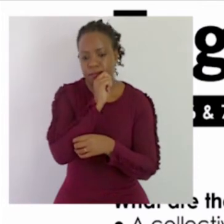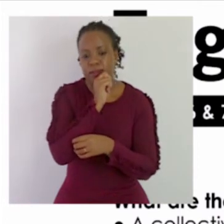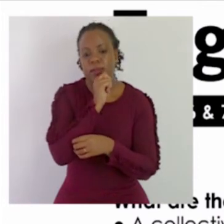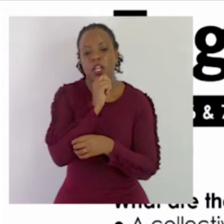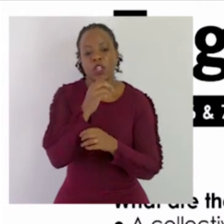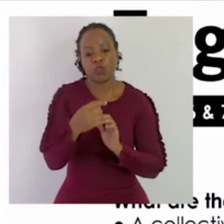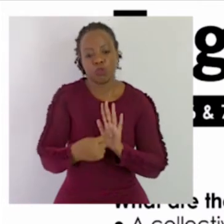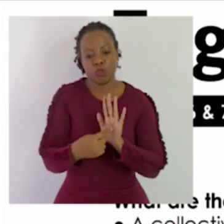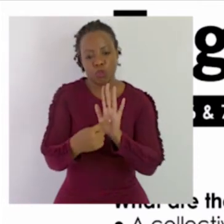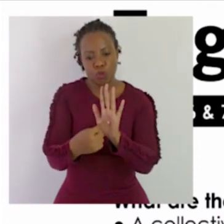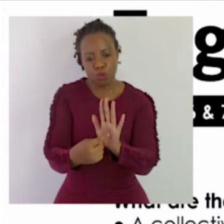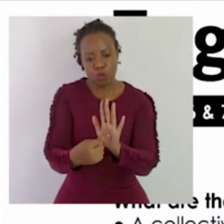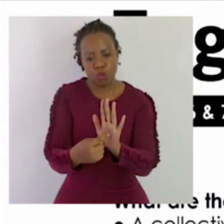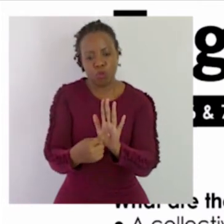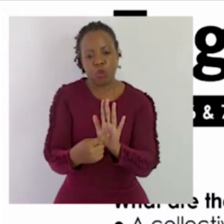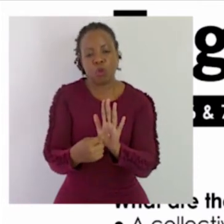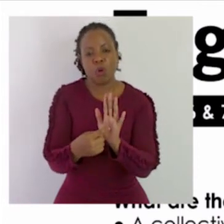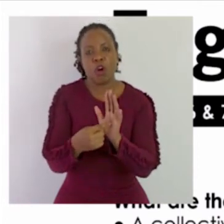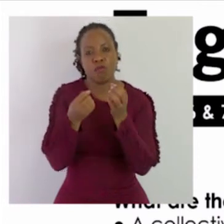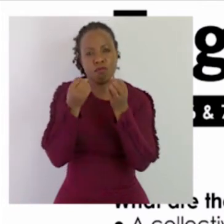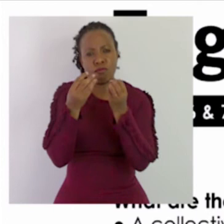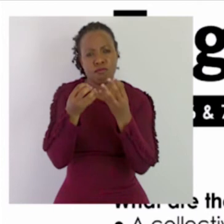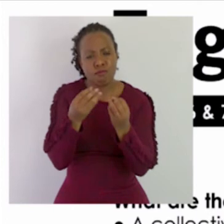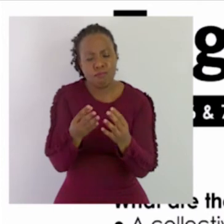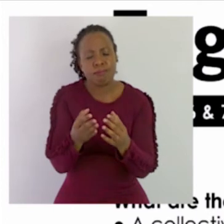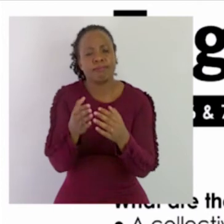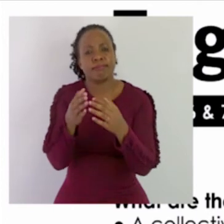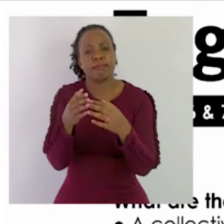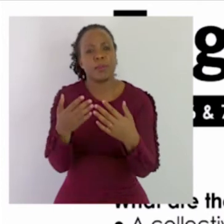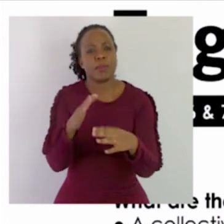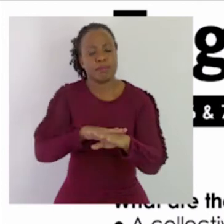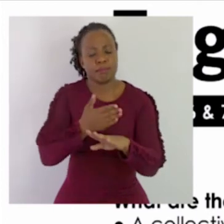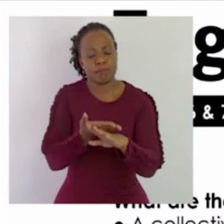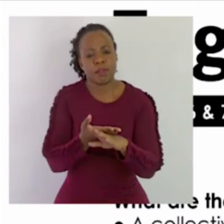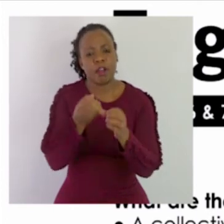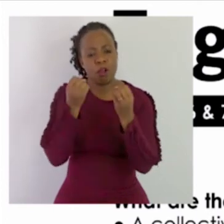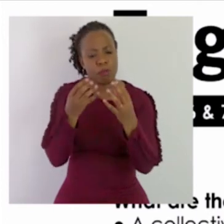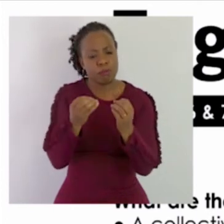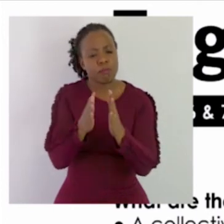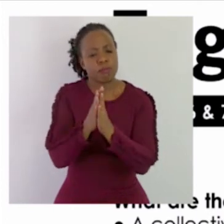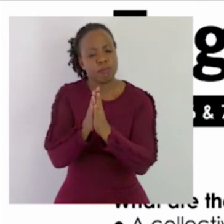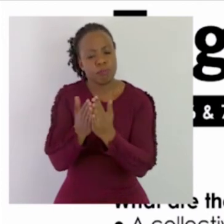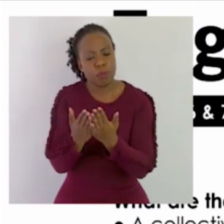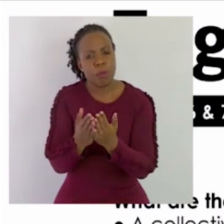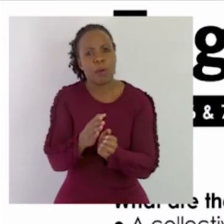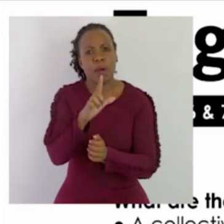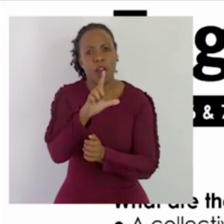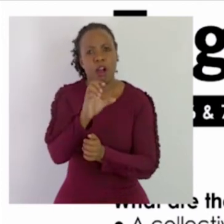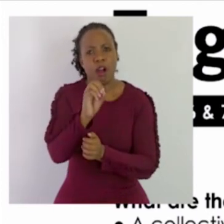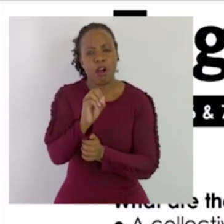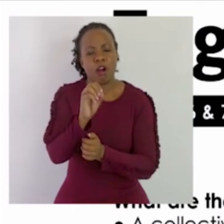of, like lots of books. Should we always say lots of books?